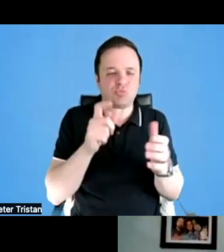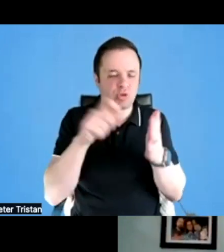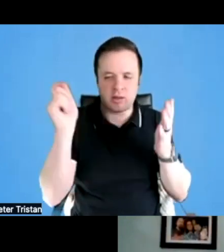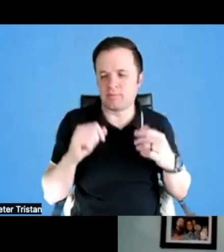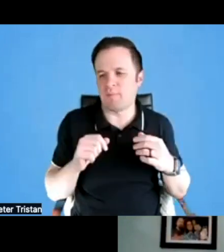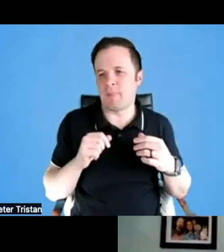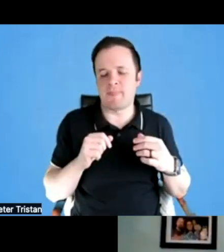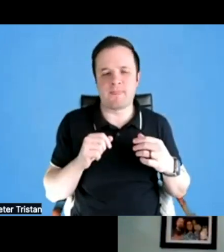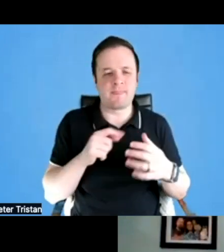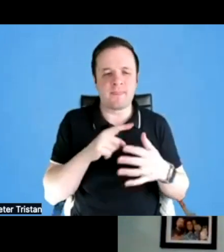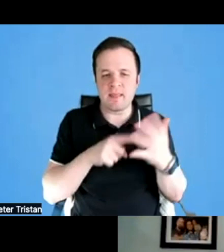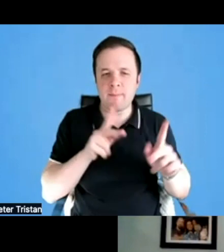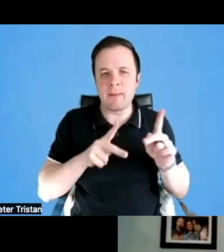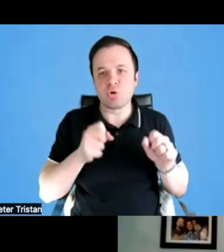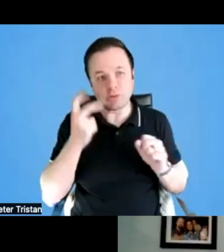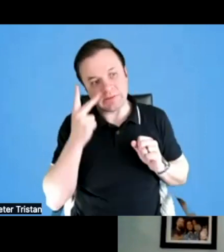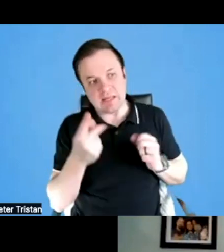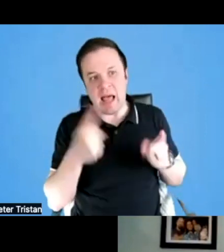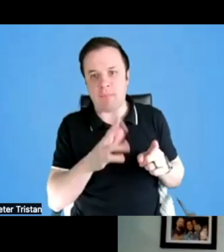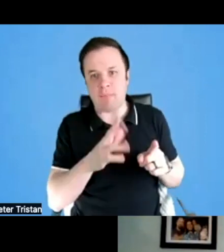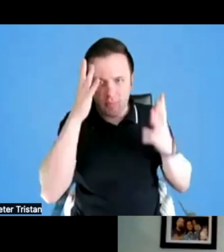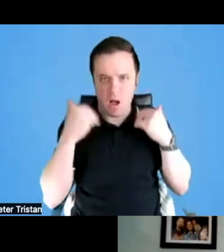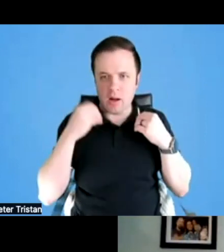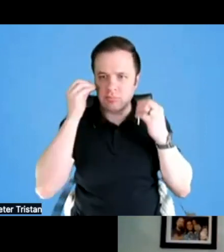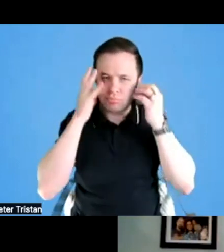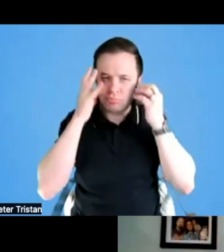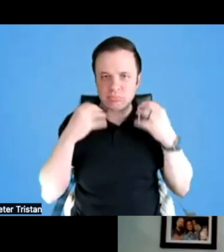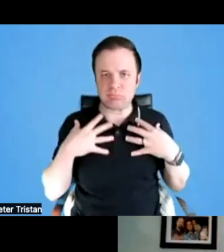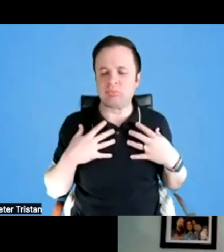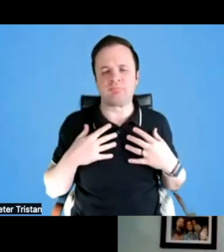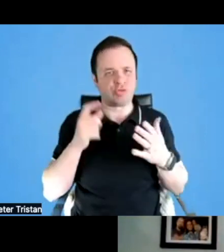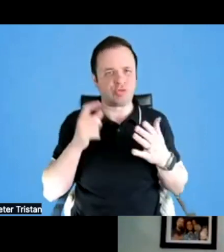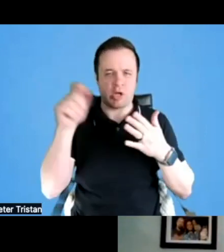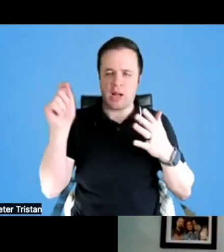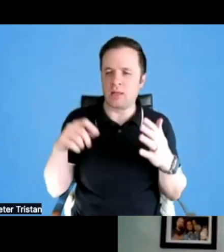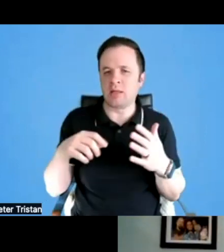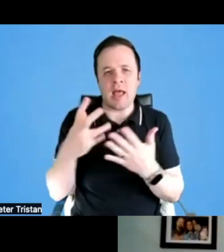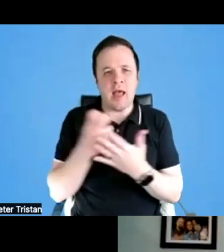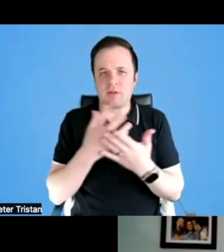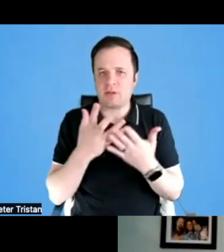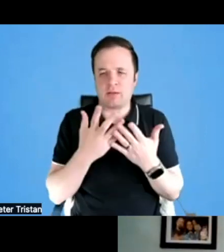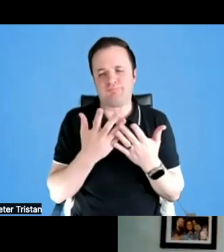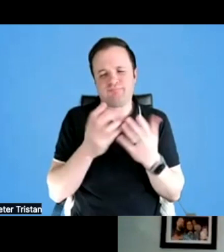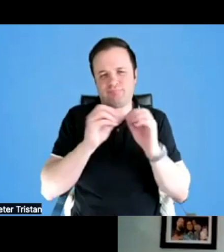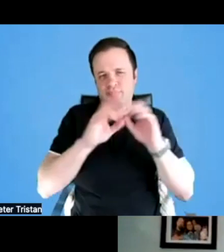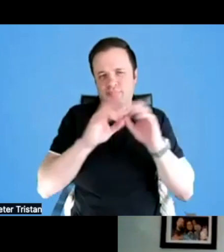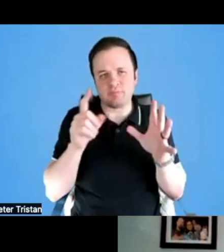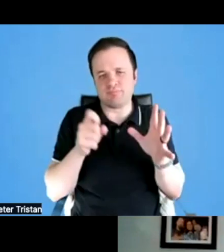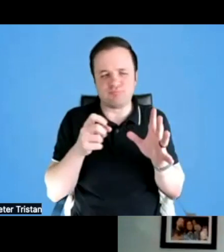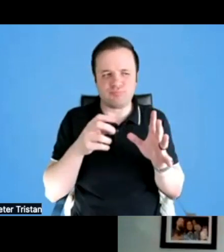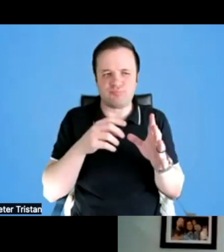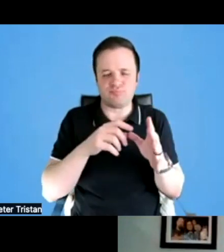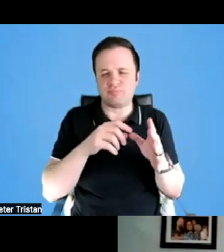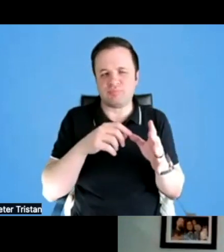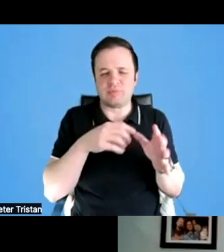Had things that people could see that had happened to her on her body, check. Had witnessed, like just everything was right about it. And so I talked to her about a